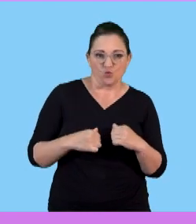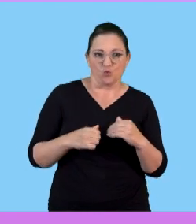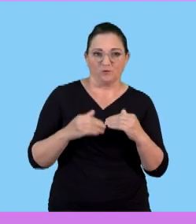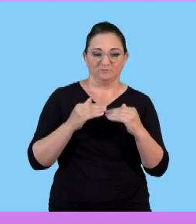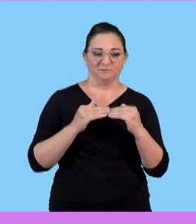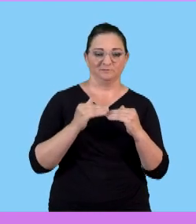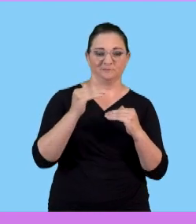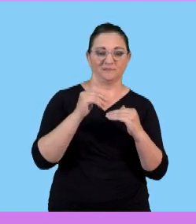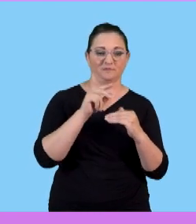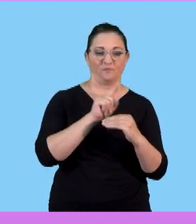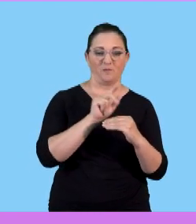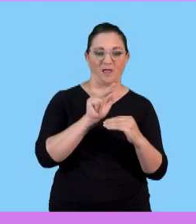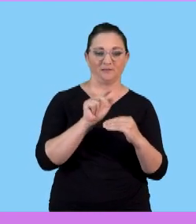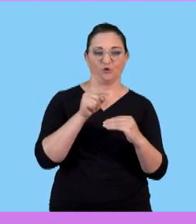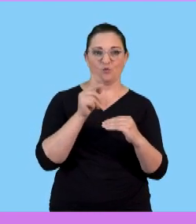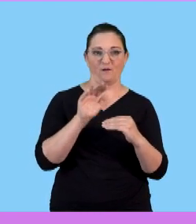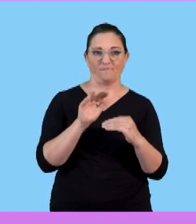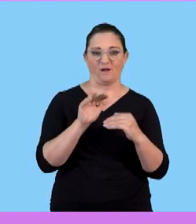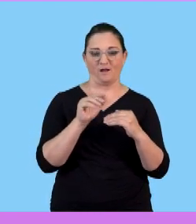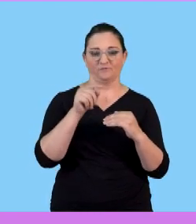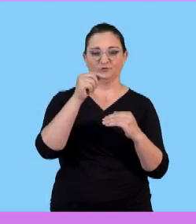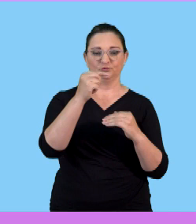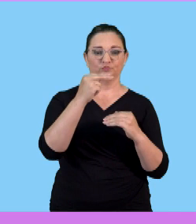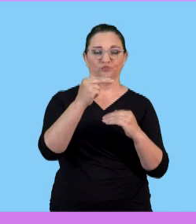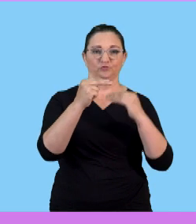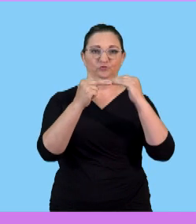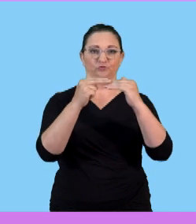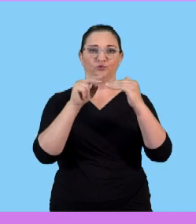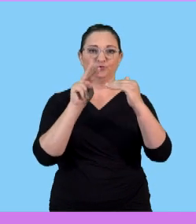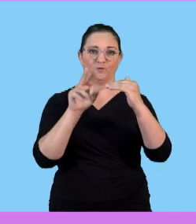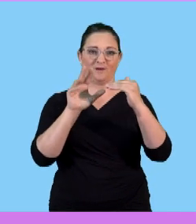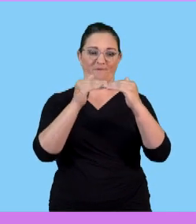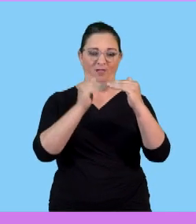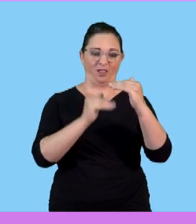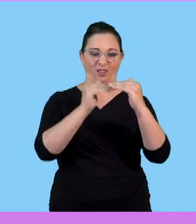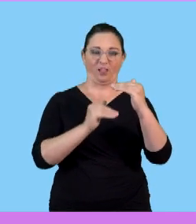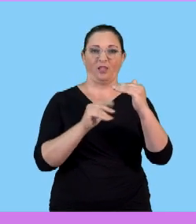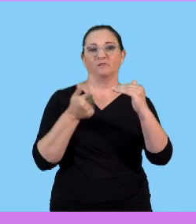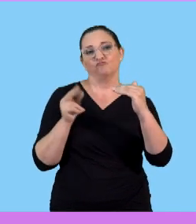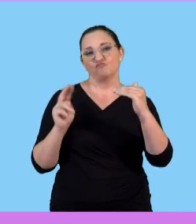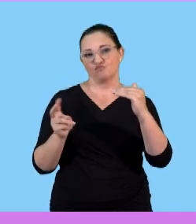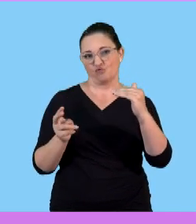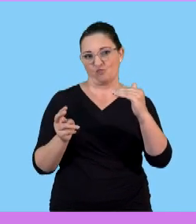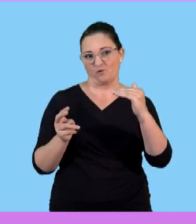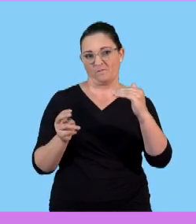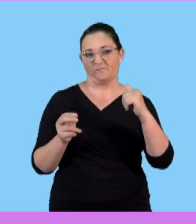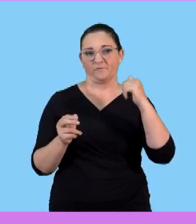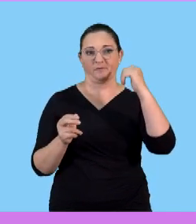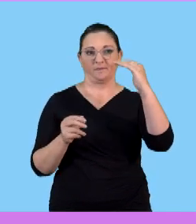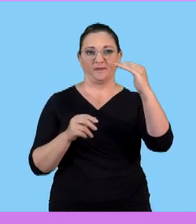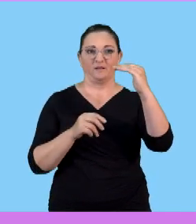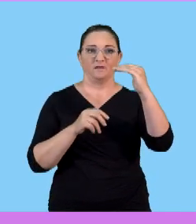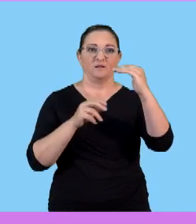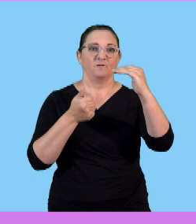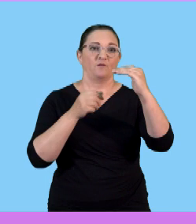to or less than or more than 18.5 and less than 25 will be classified as normal.